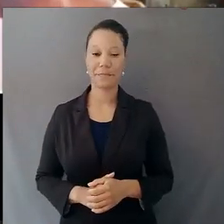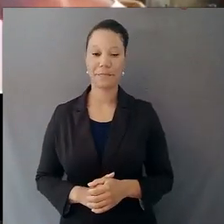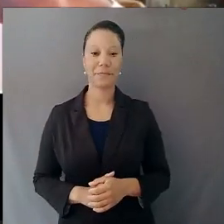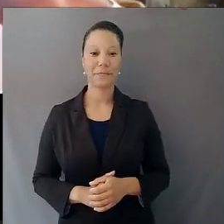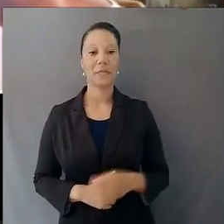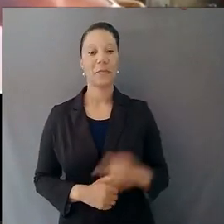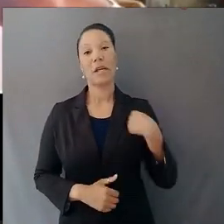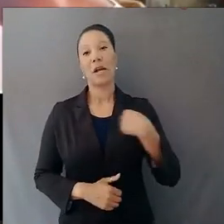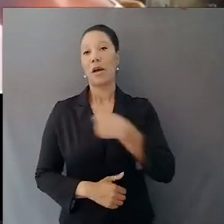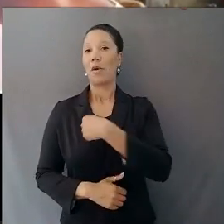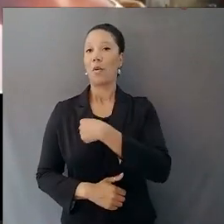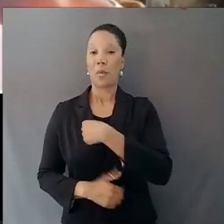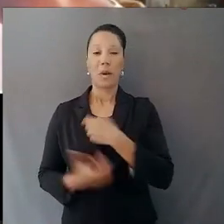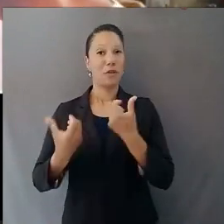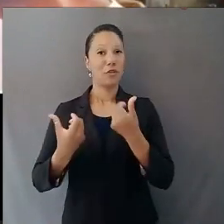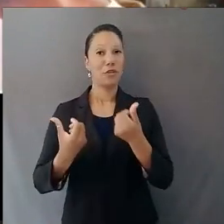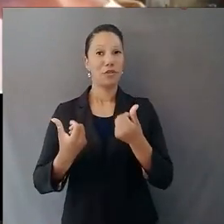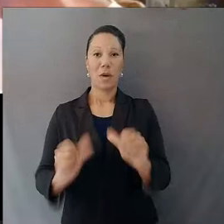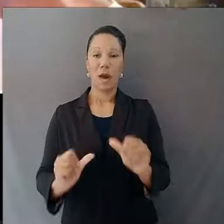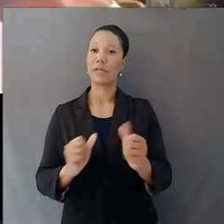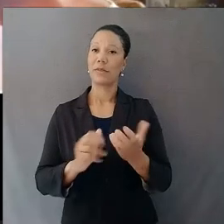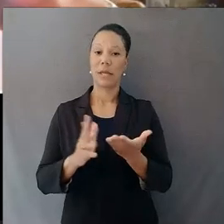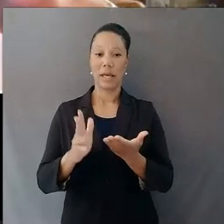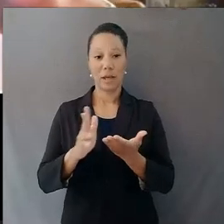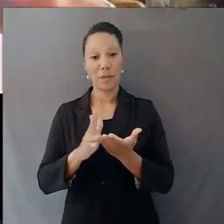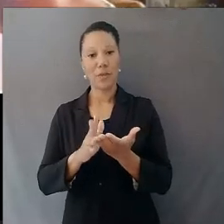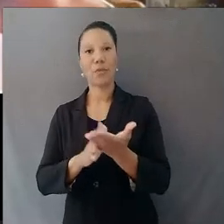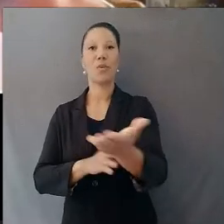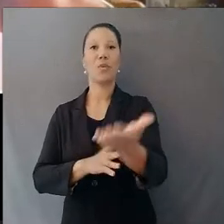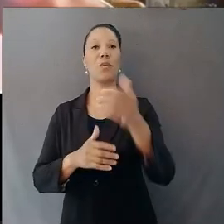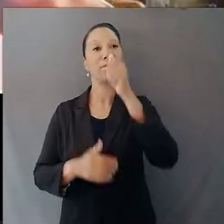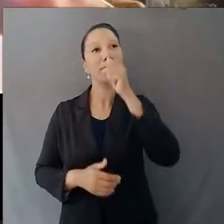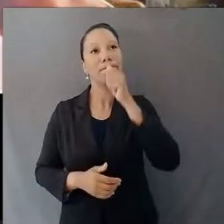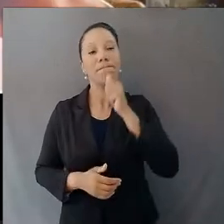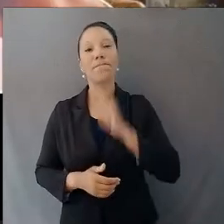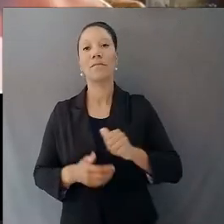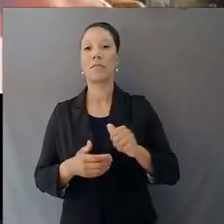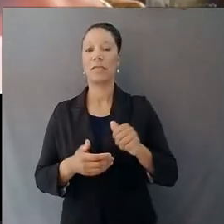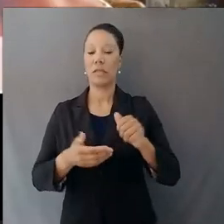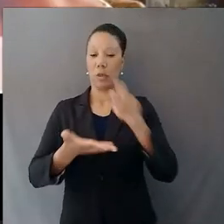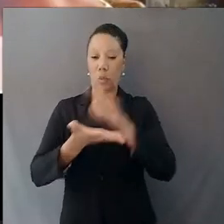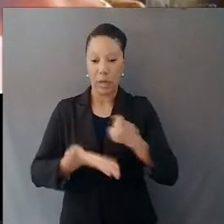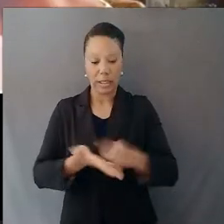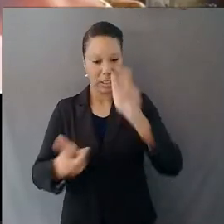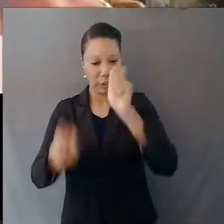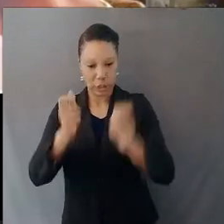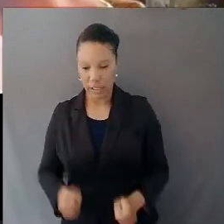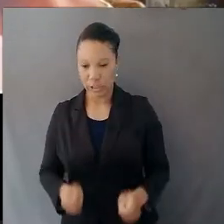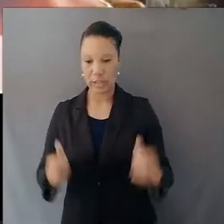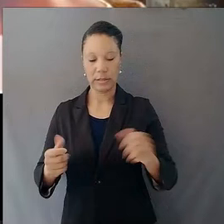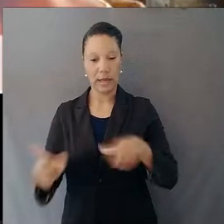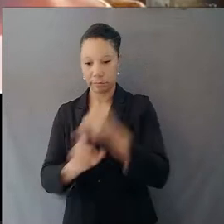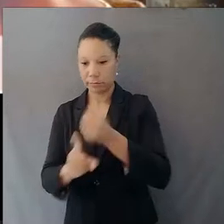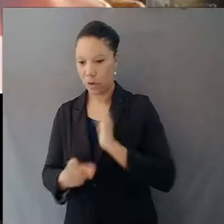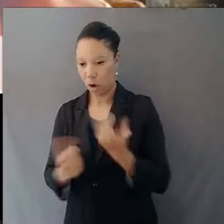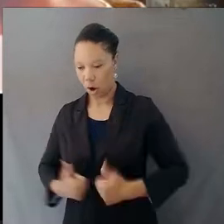all get through this weekly, the weekly changes in our lives with the economy and to our